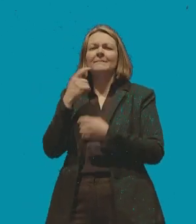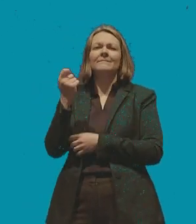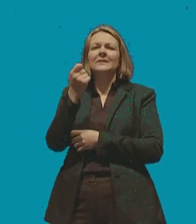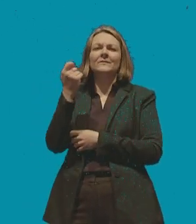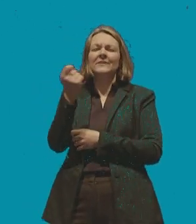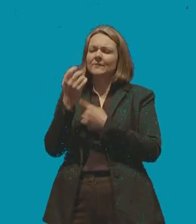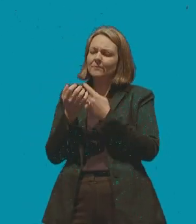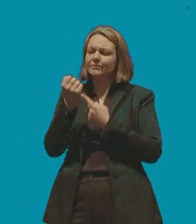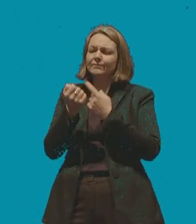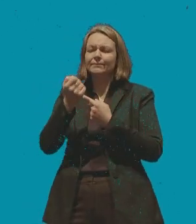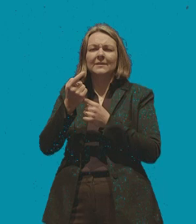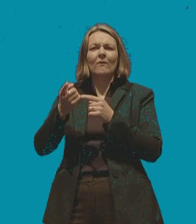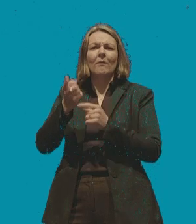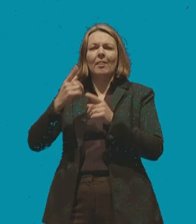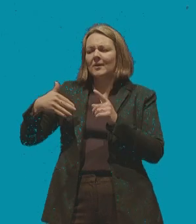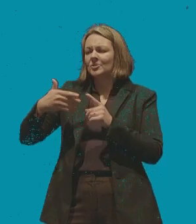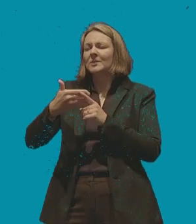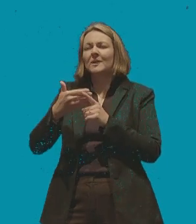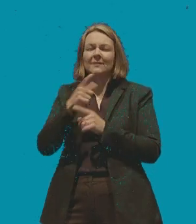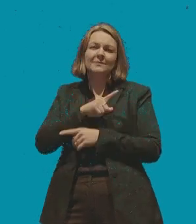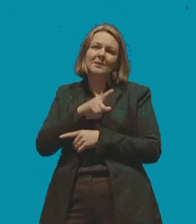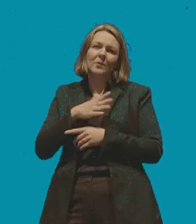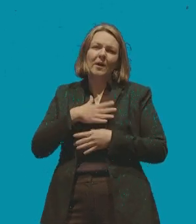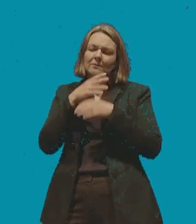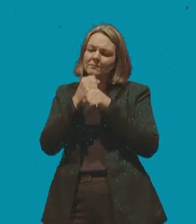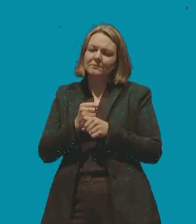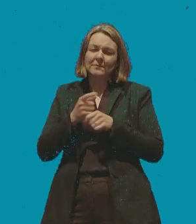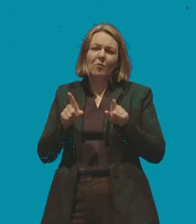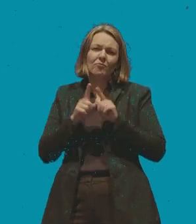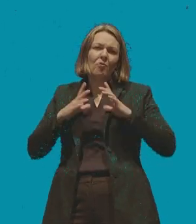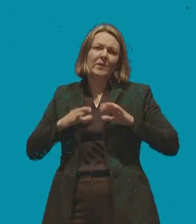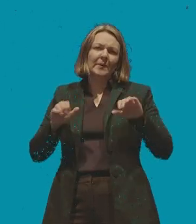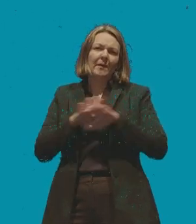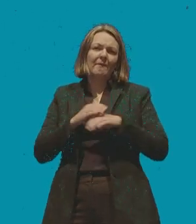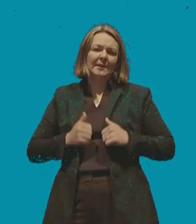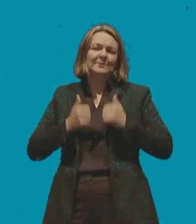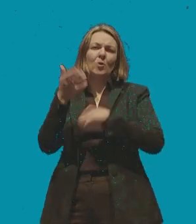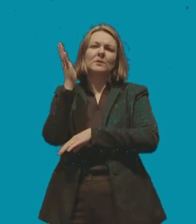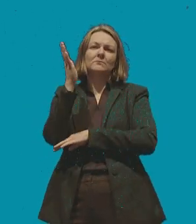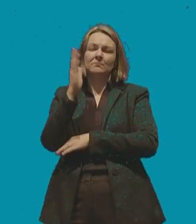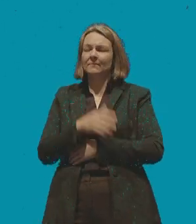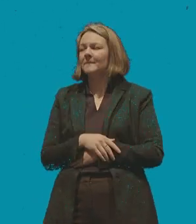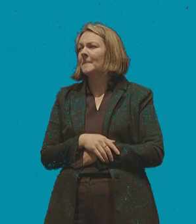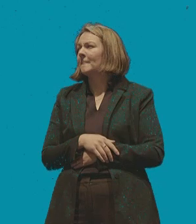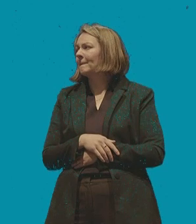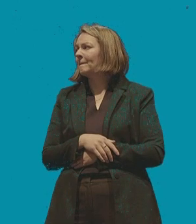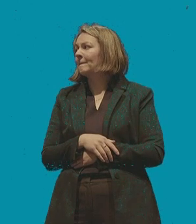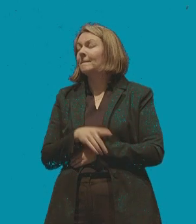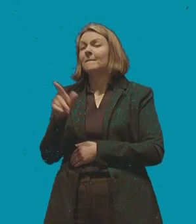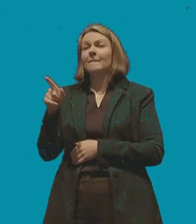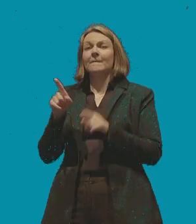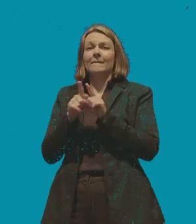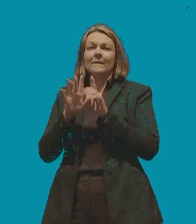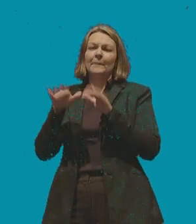year, and that requires the unity that I've stressed so much in my address already today. Elsewhere, we've been flexing our industrial, political